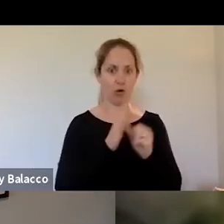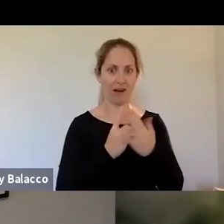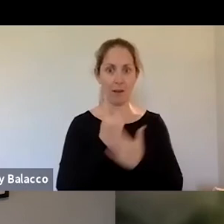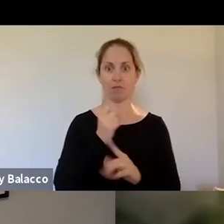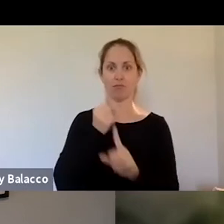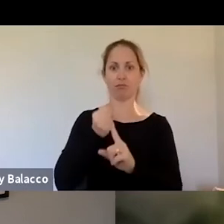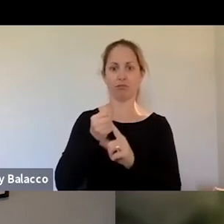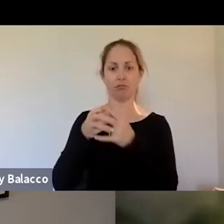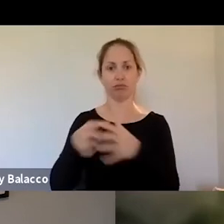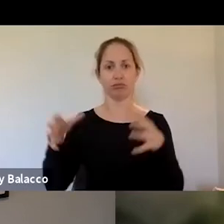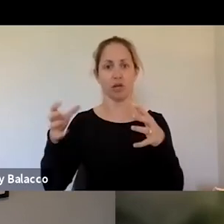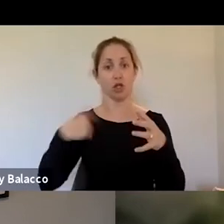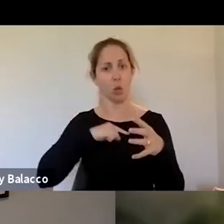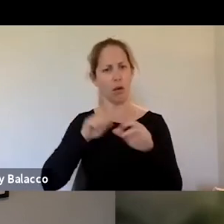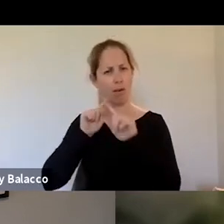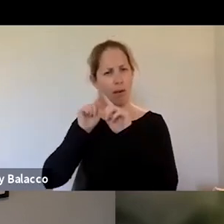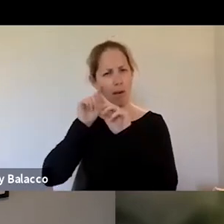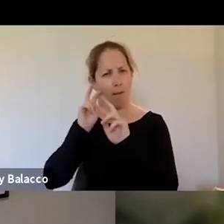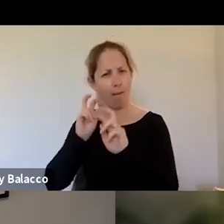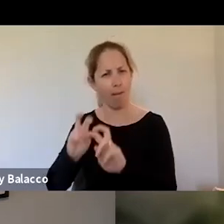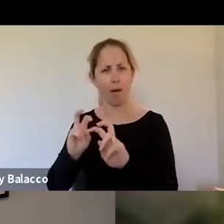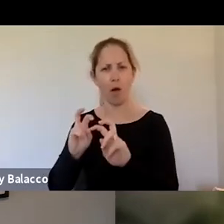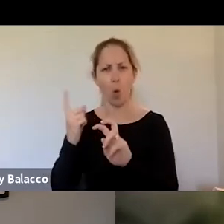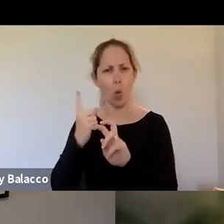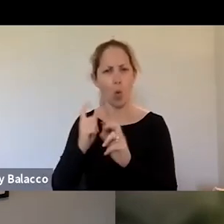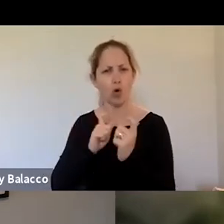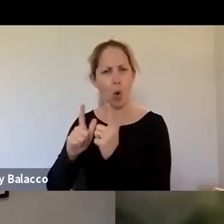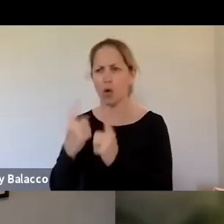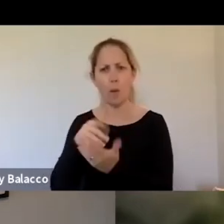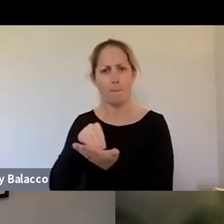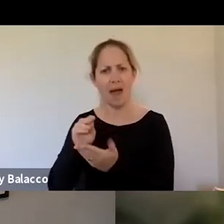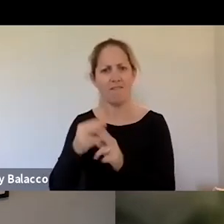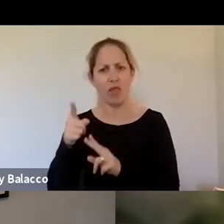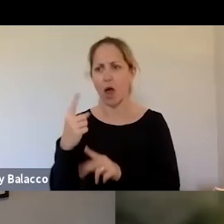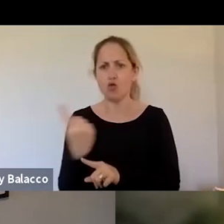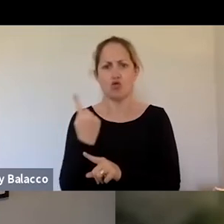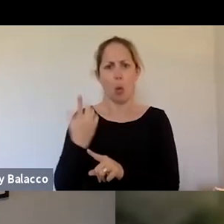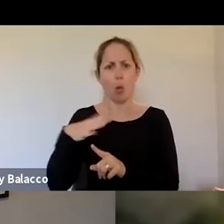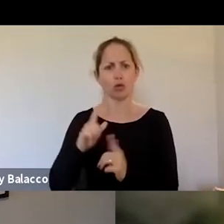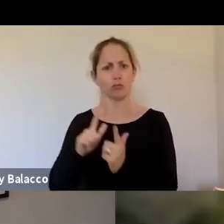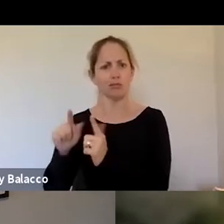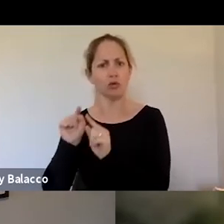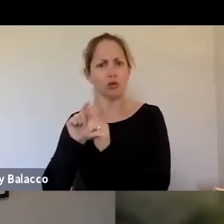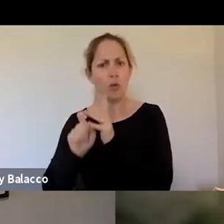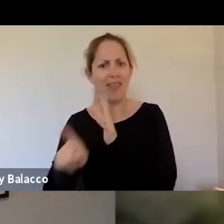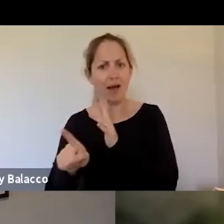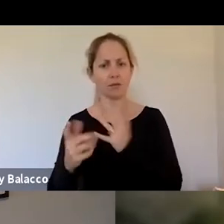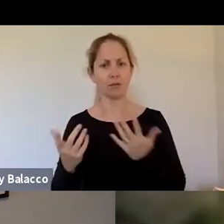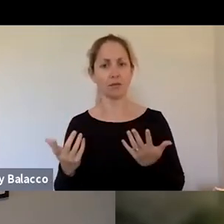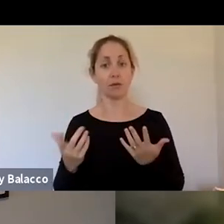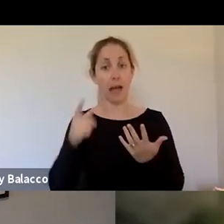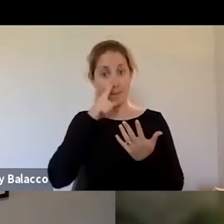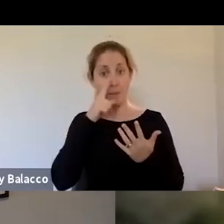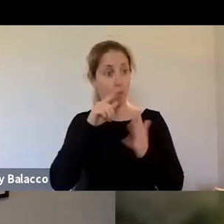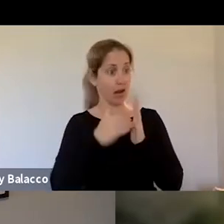digital content, who's paying for it and what they want from it. And we've seen people become more selective over